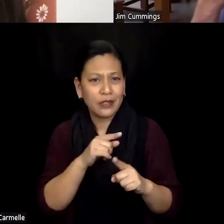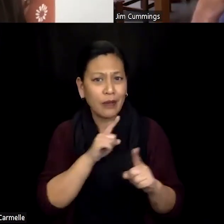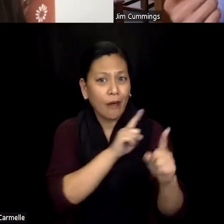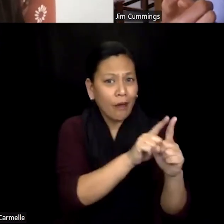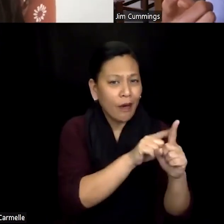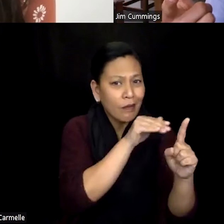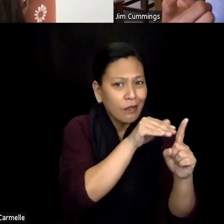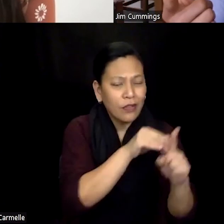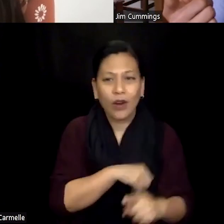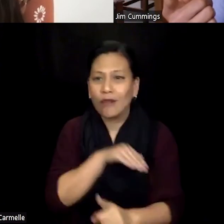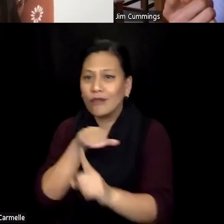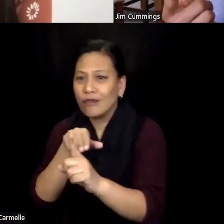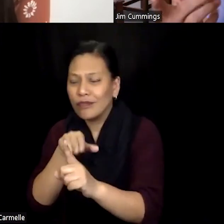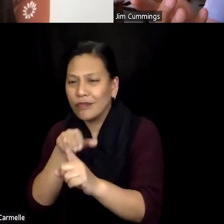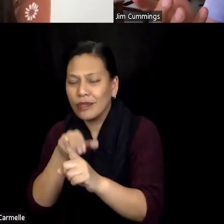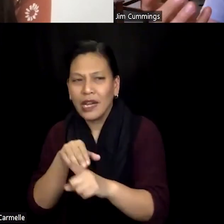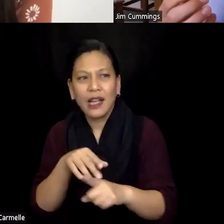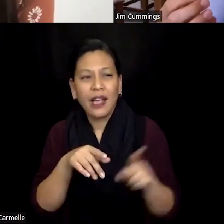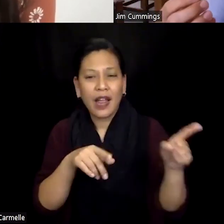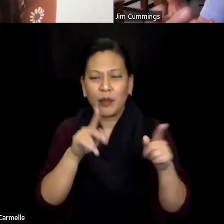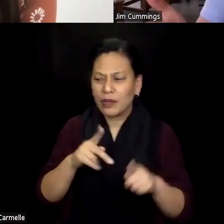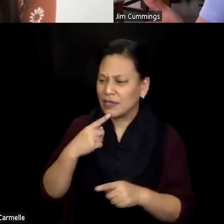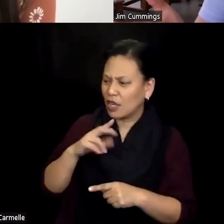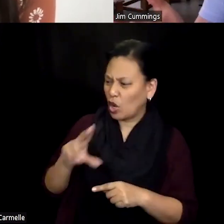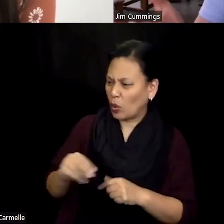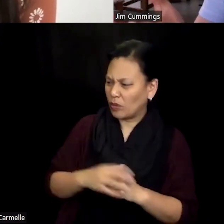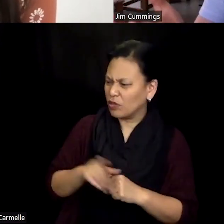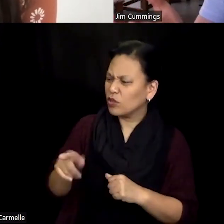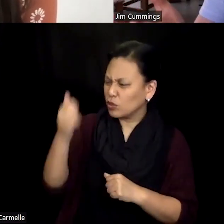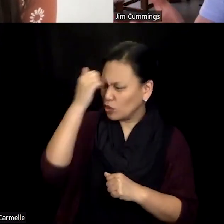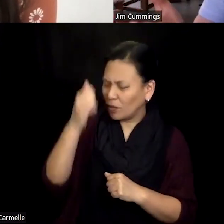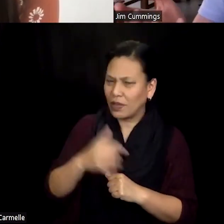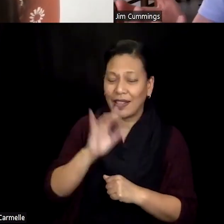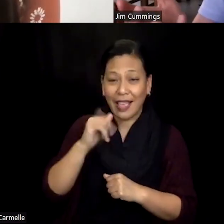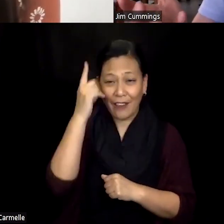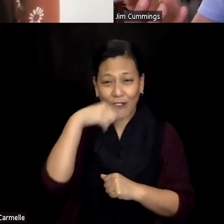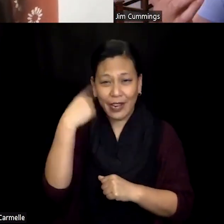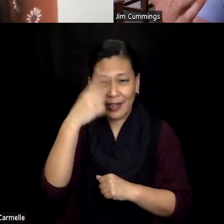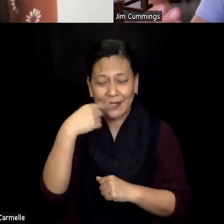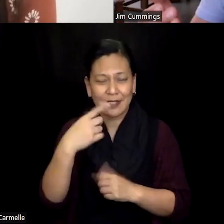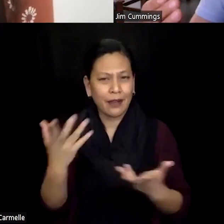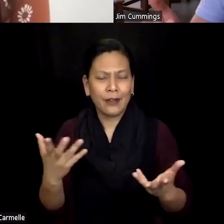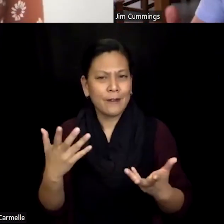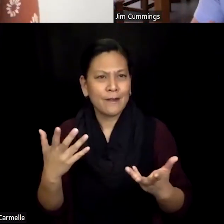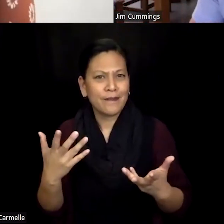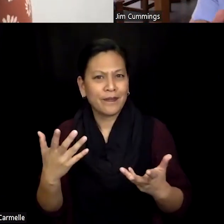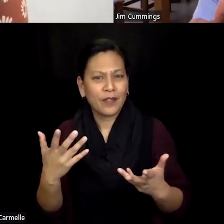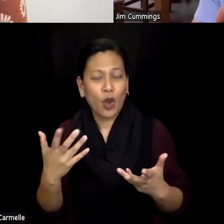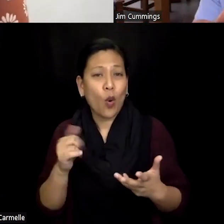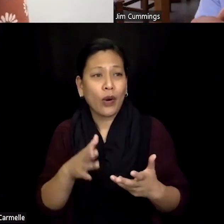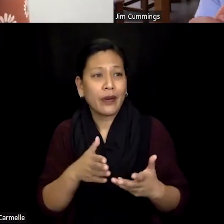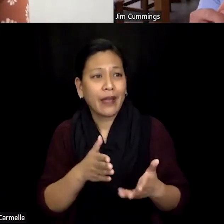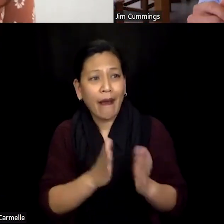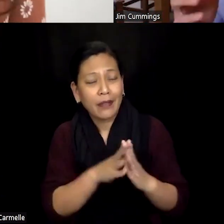that rejection therapy of someone looking you in the face and going, absolutely not, are you stupid? is such a great, just ask for